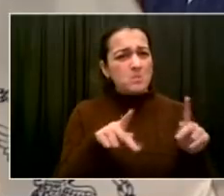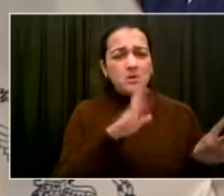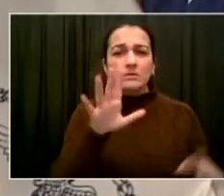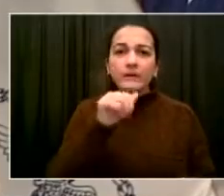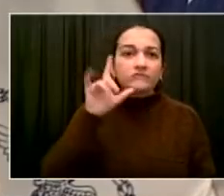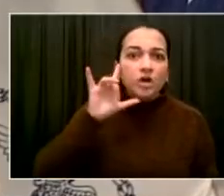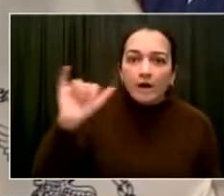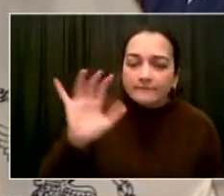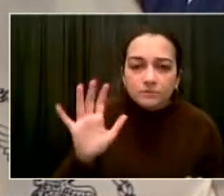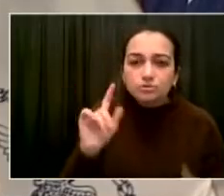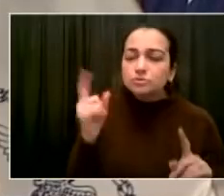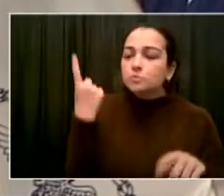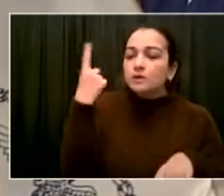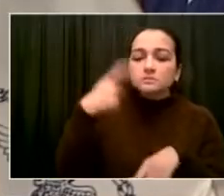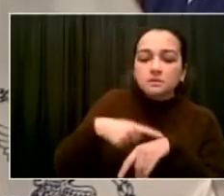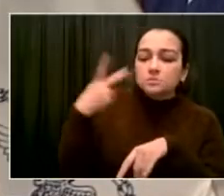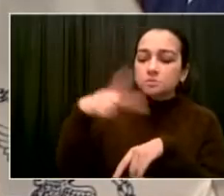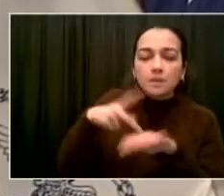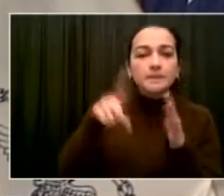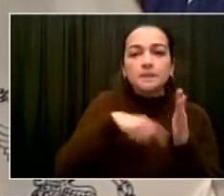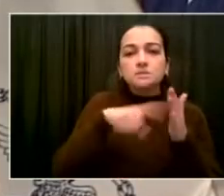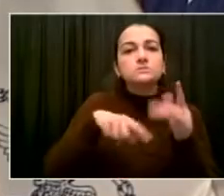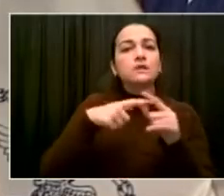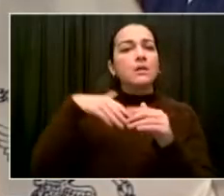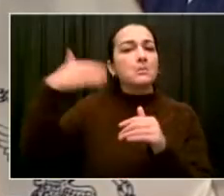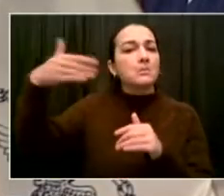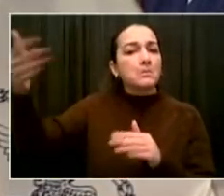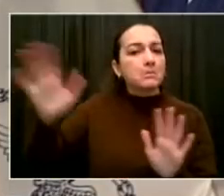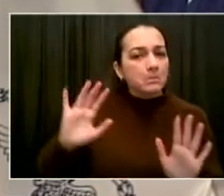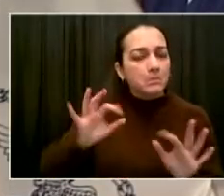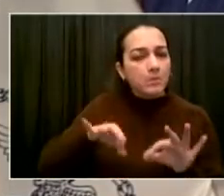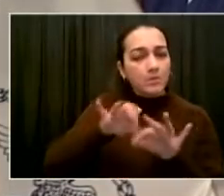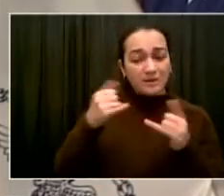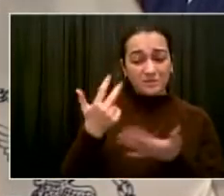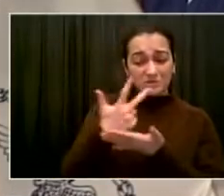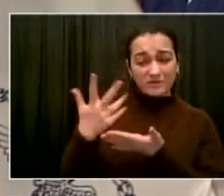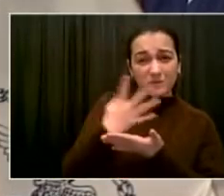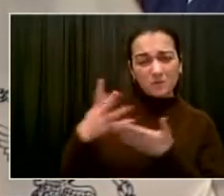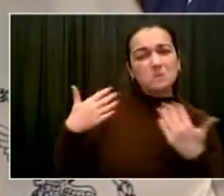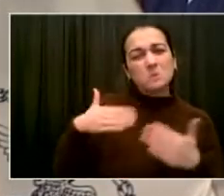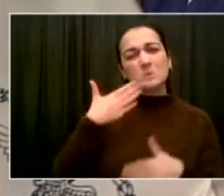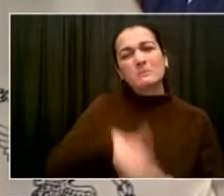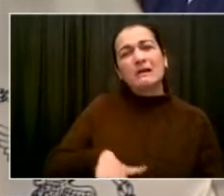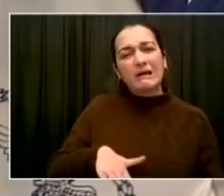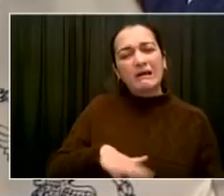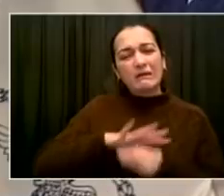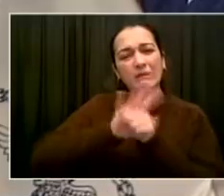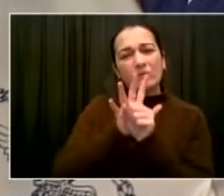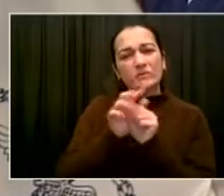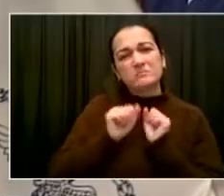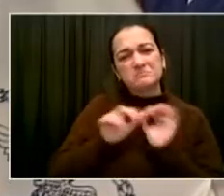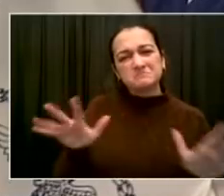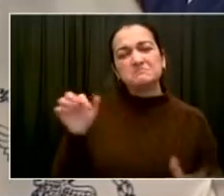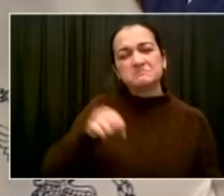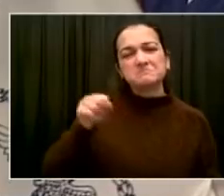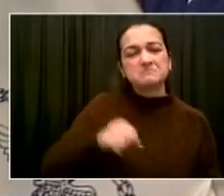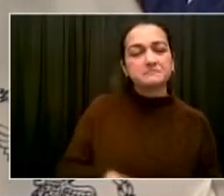you're not in those 2 categories, it's obviously a very different situation. Dr. Choksi, you want to